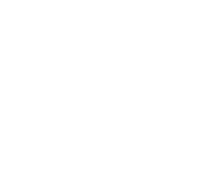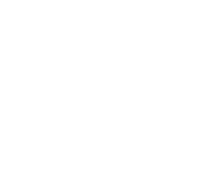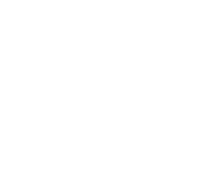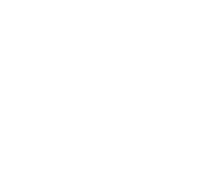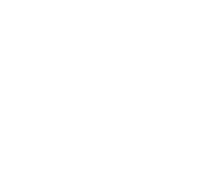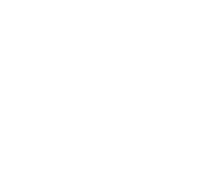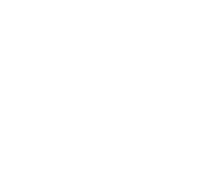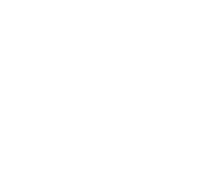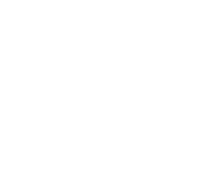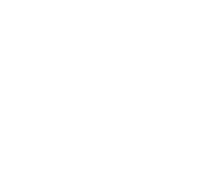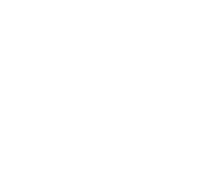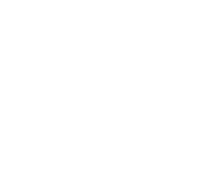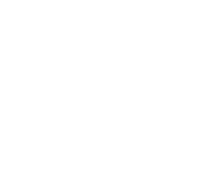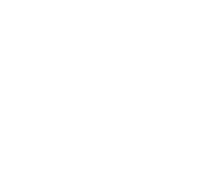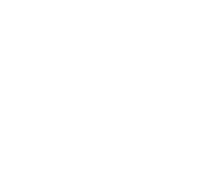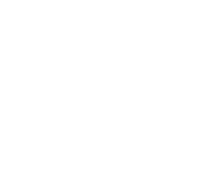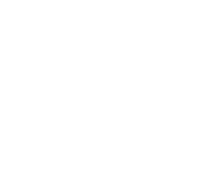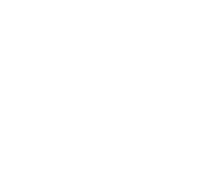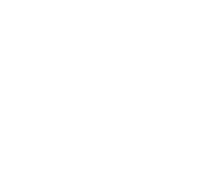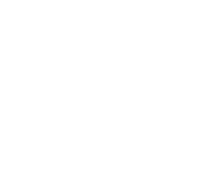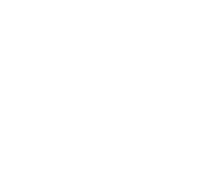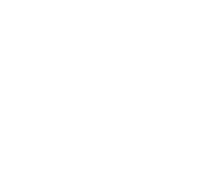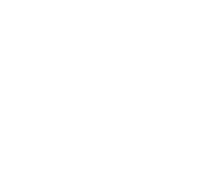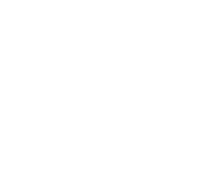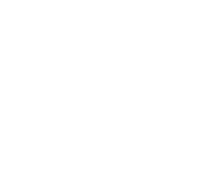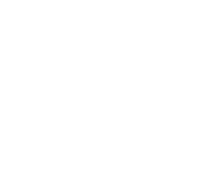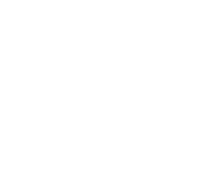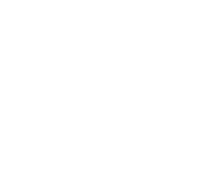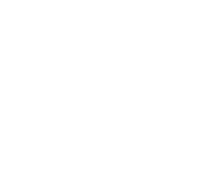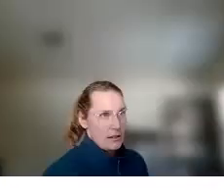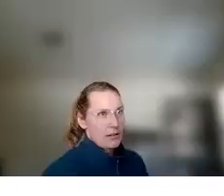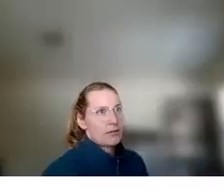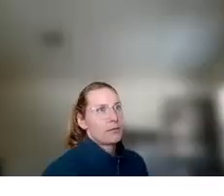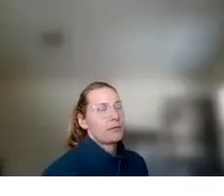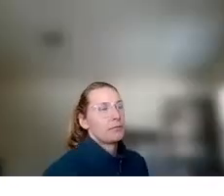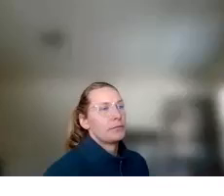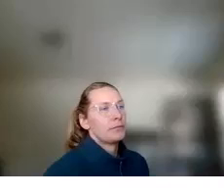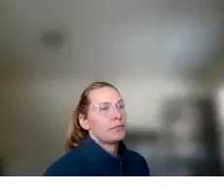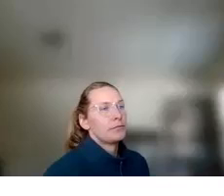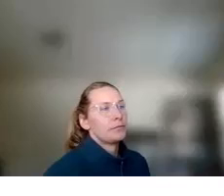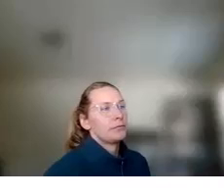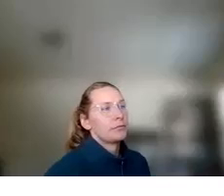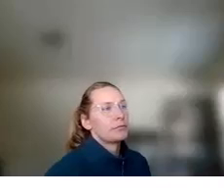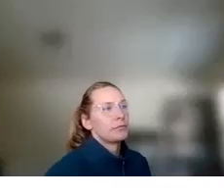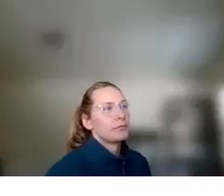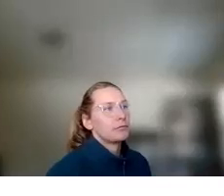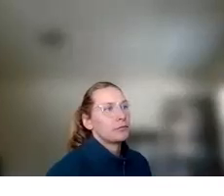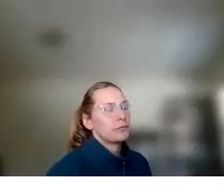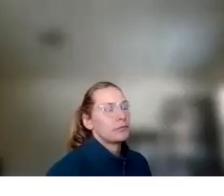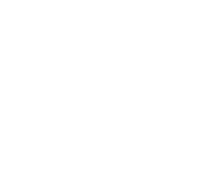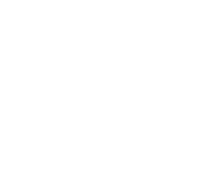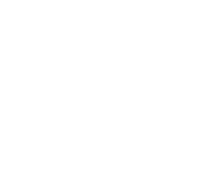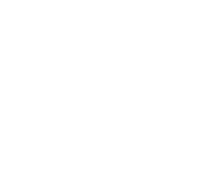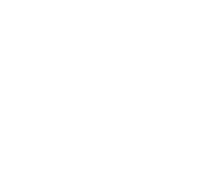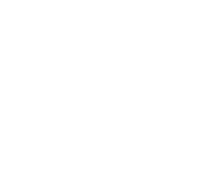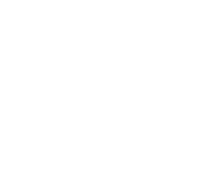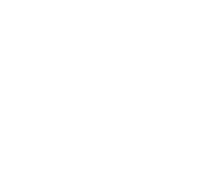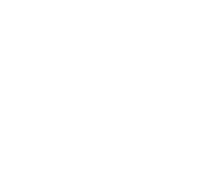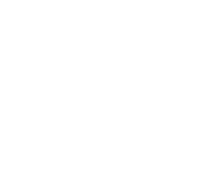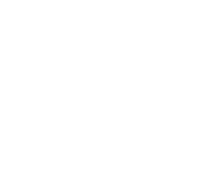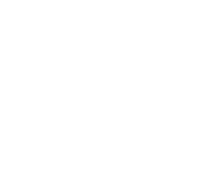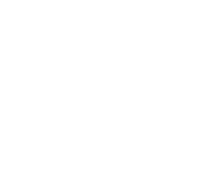kind of automatically being shifted to CwCHN. Right. but they will continue on their